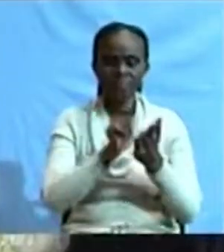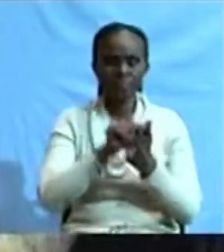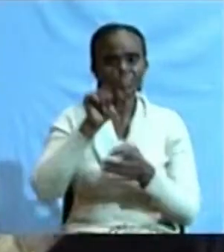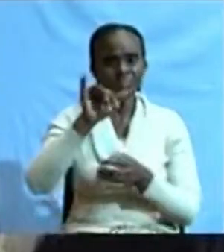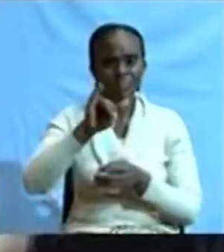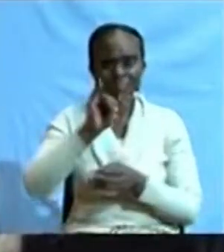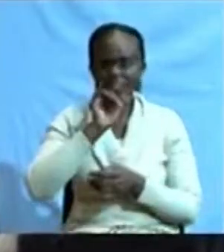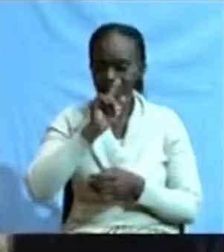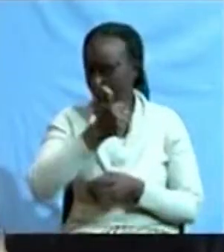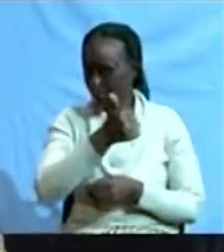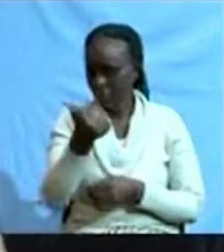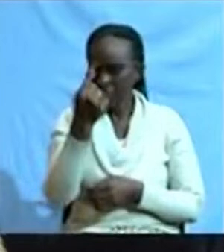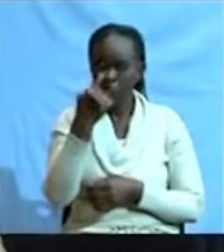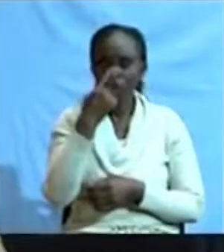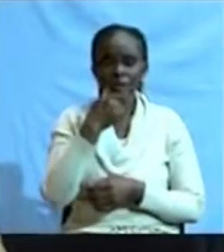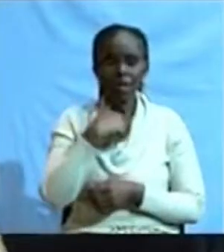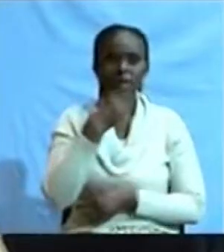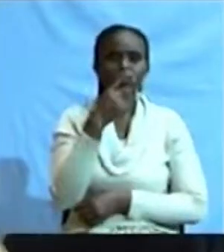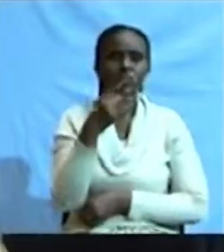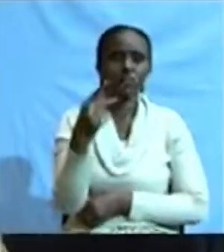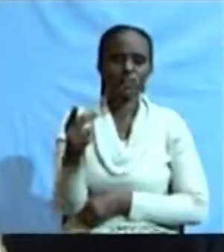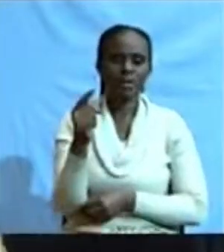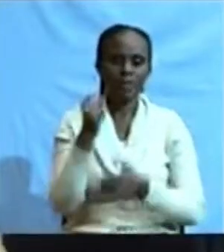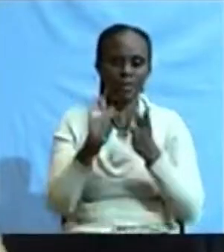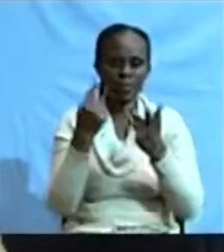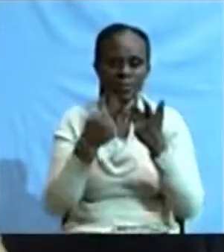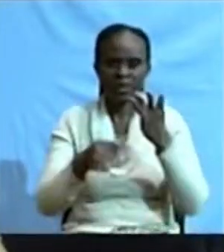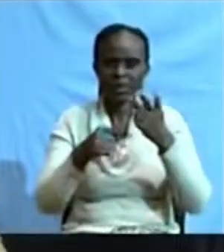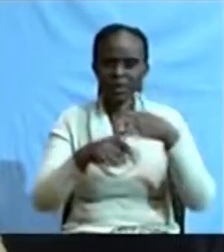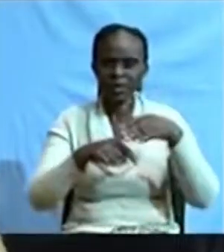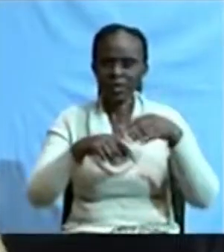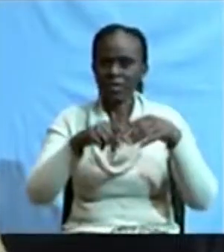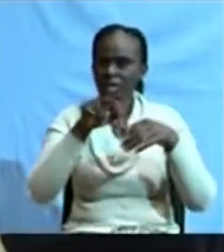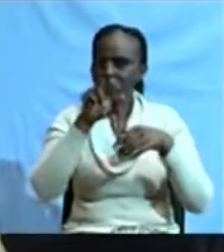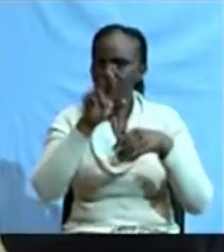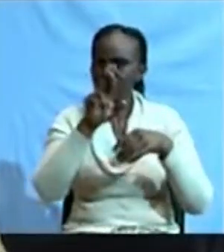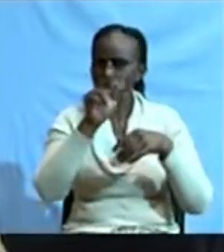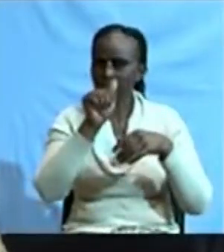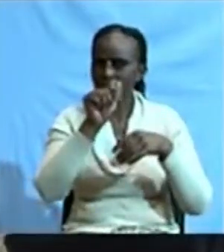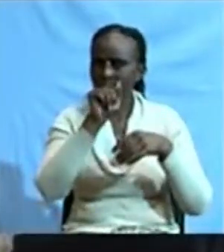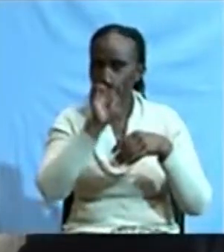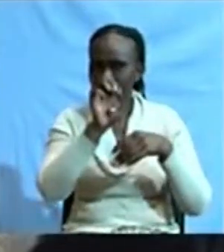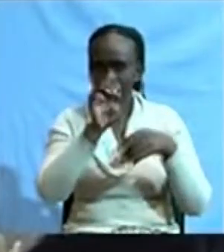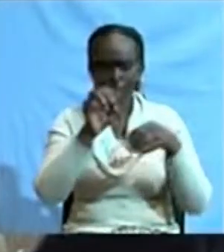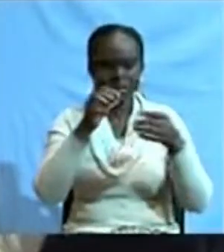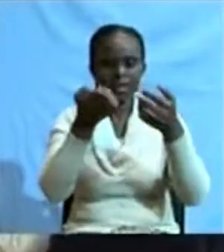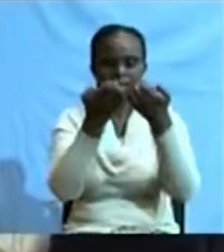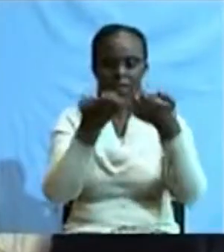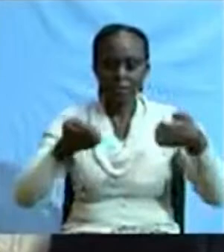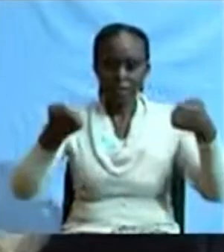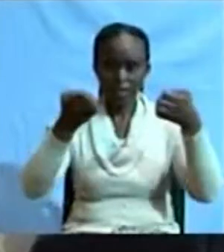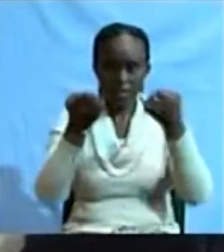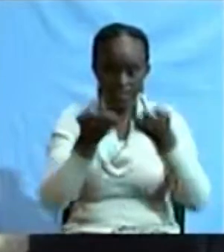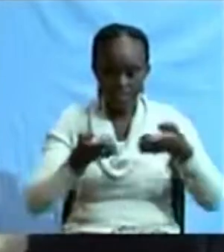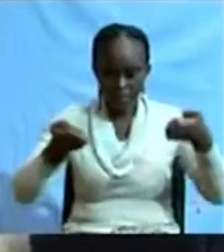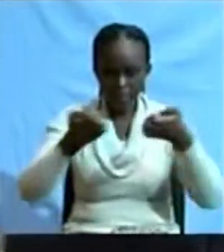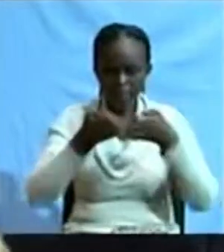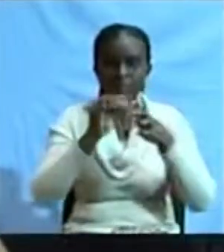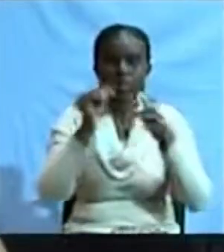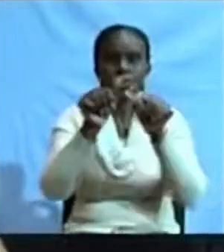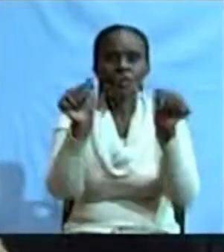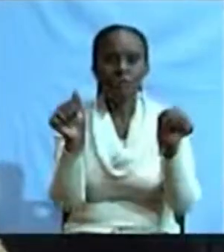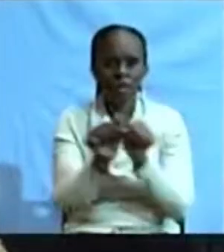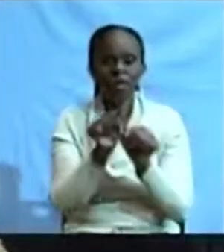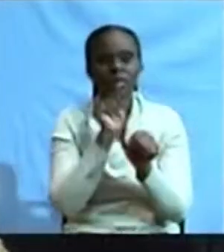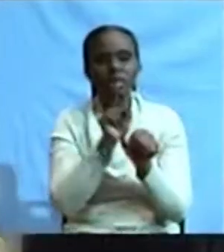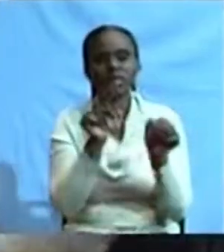that anyone who has a property which is in a rateable environment or rateable area should pay rates. It's a